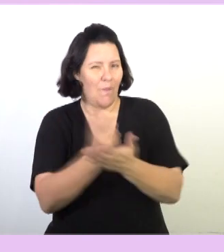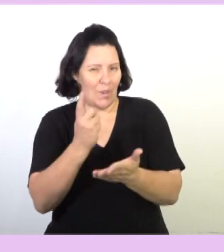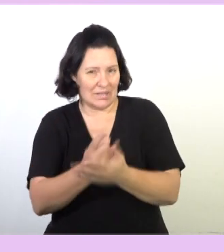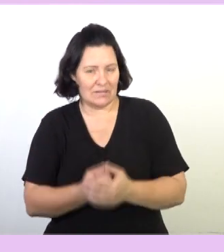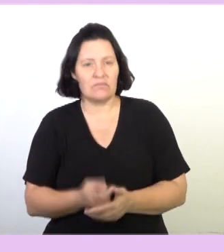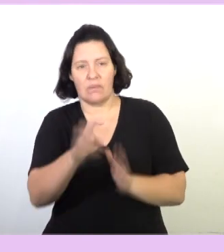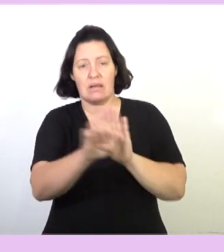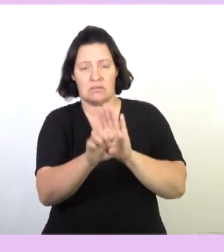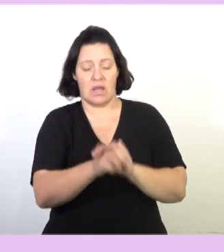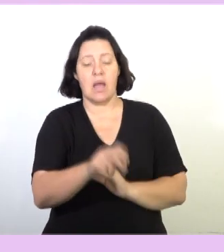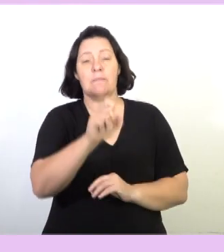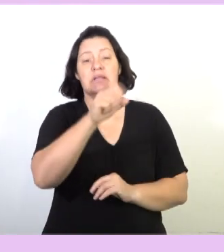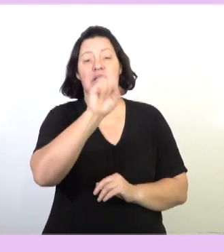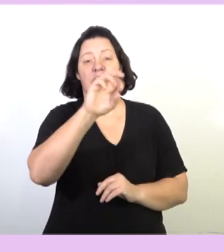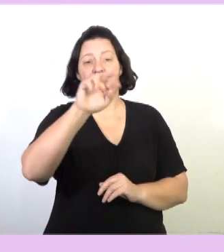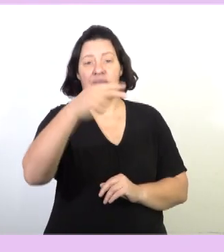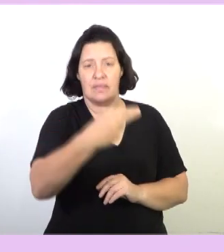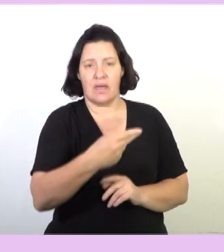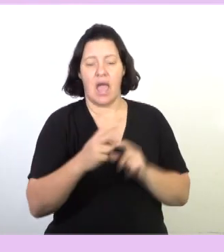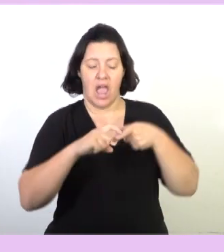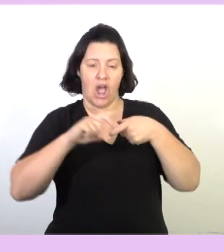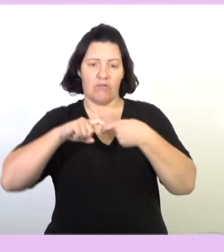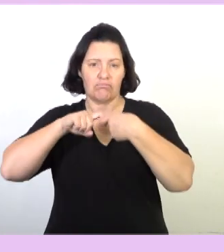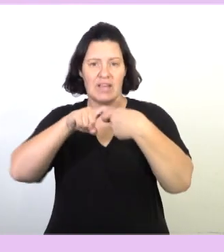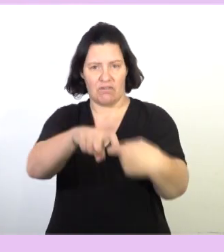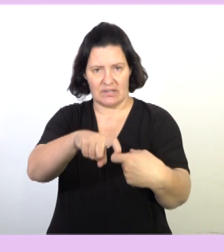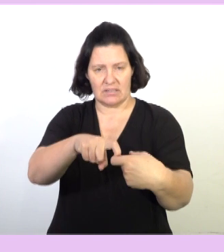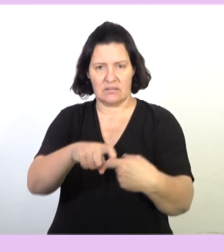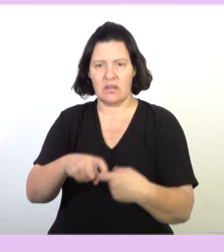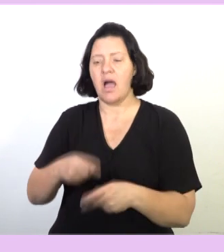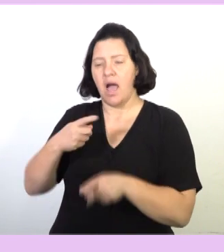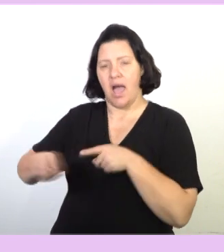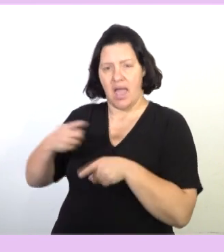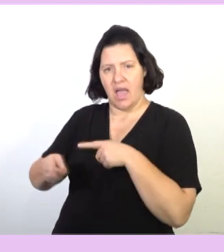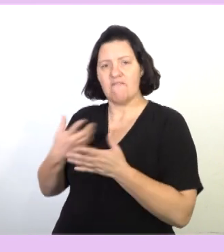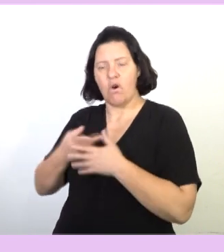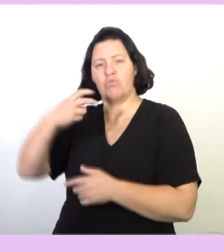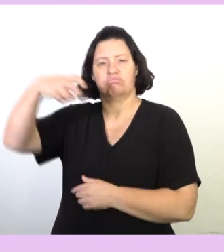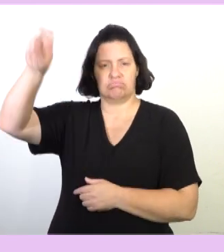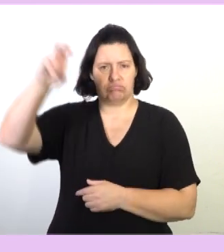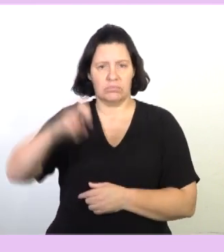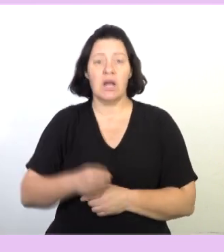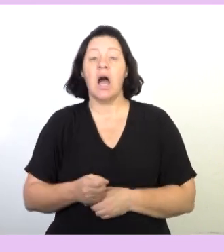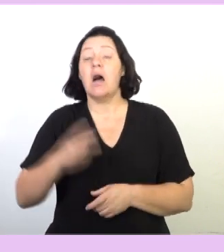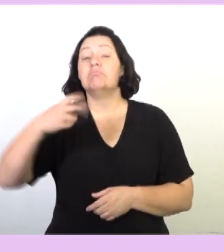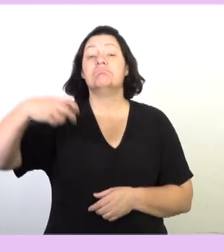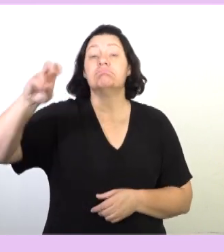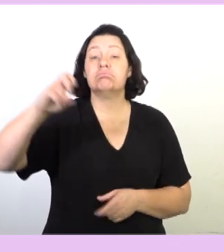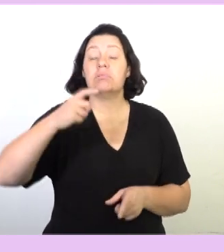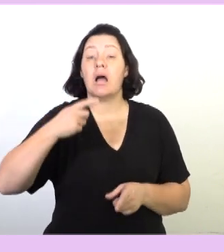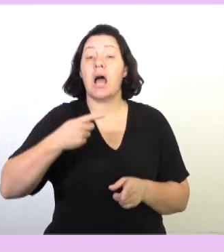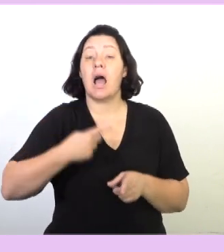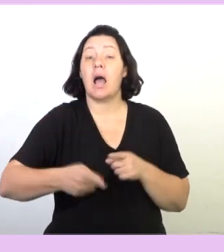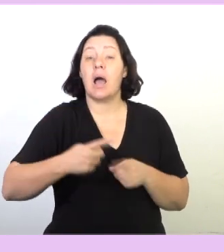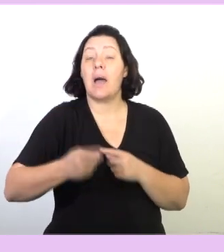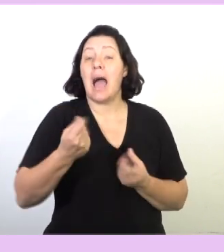Here is an example. Mr. Smith hires a caravan for a road trip. It cost him 3,000 rand to hire the